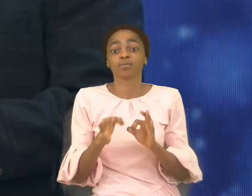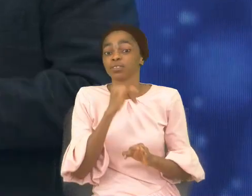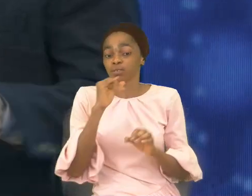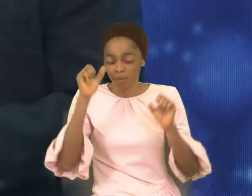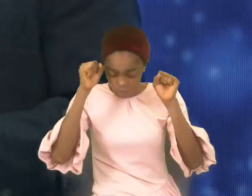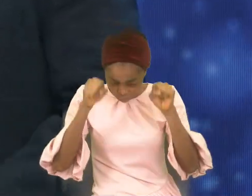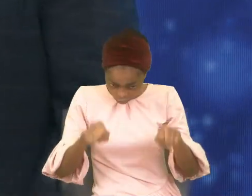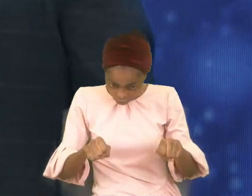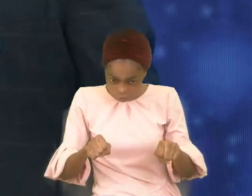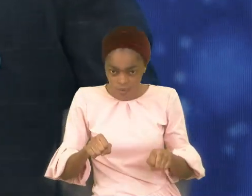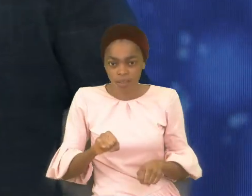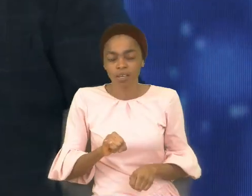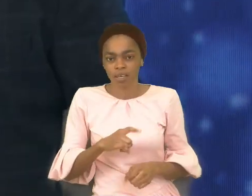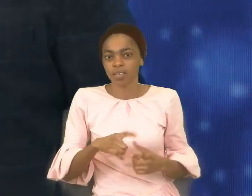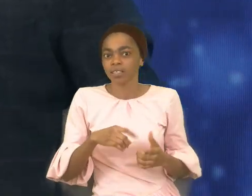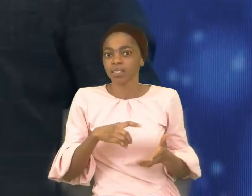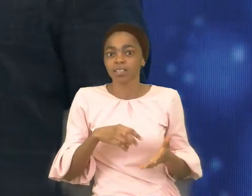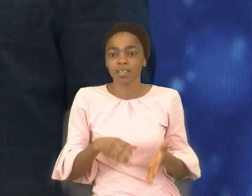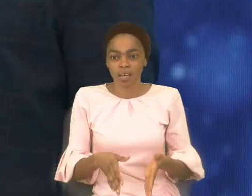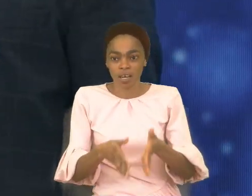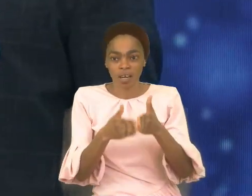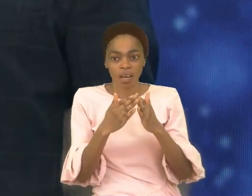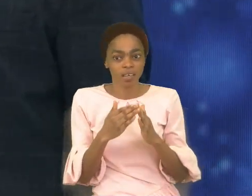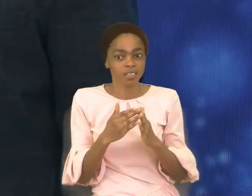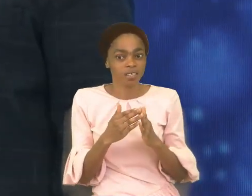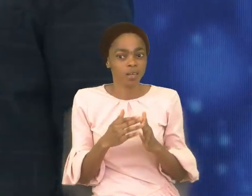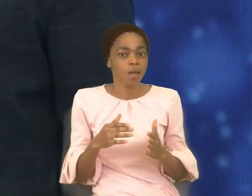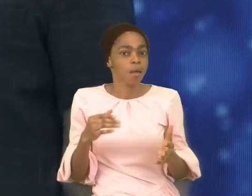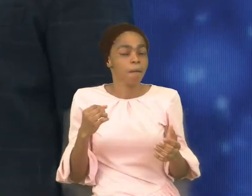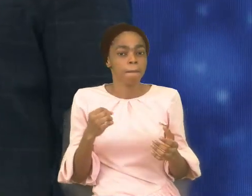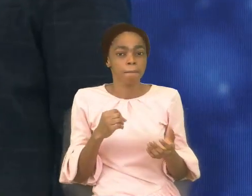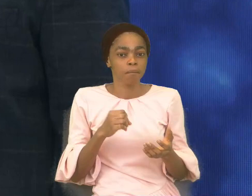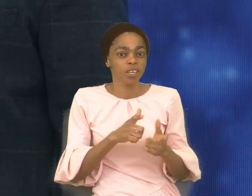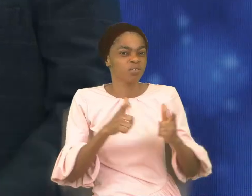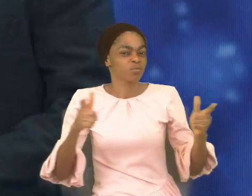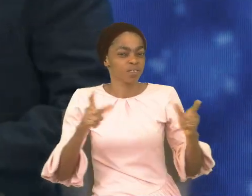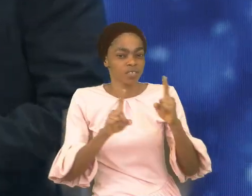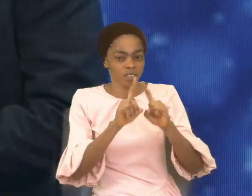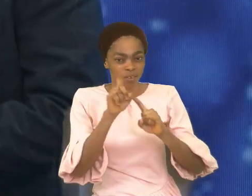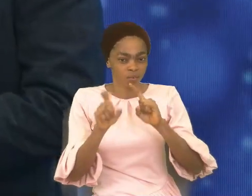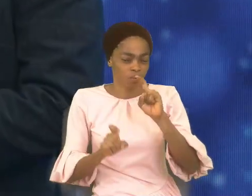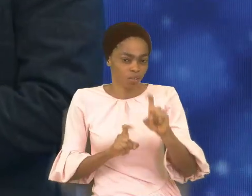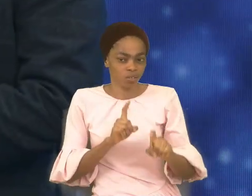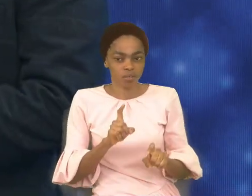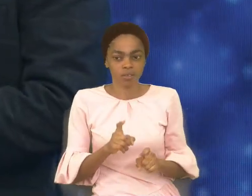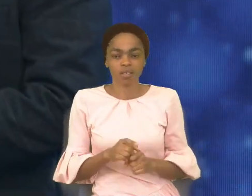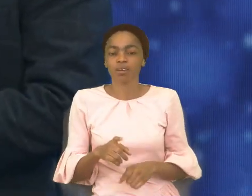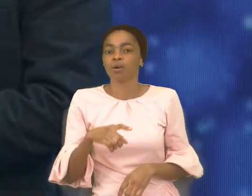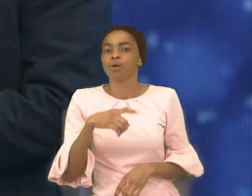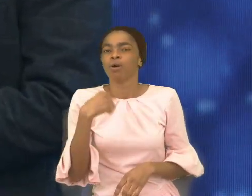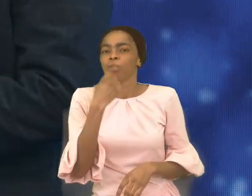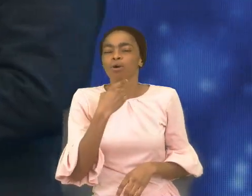$1 billion question. Who is that God that will deliver you out of my